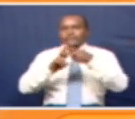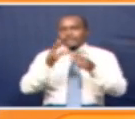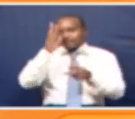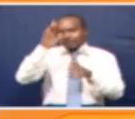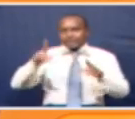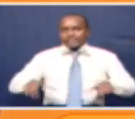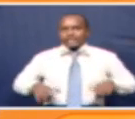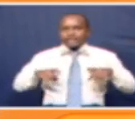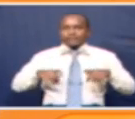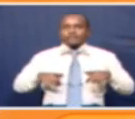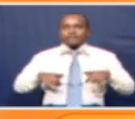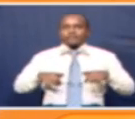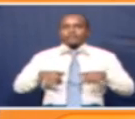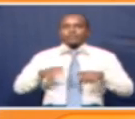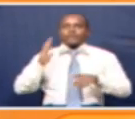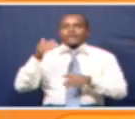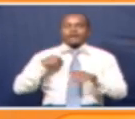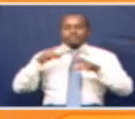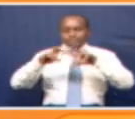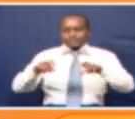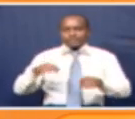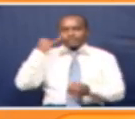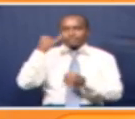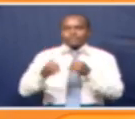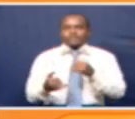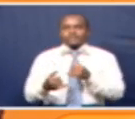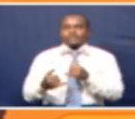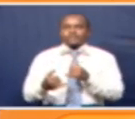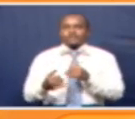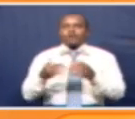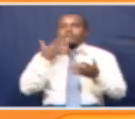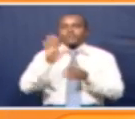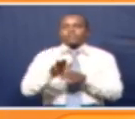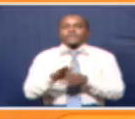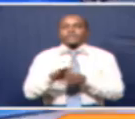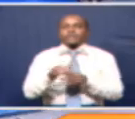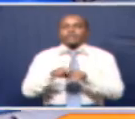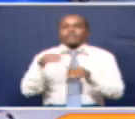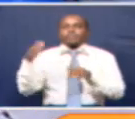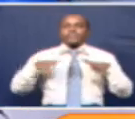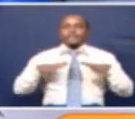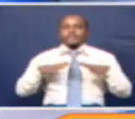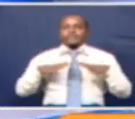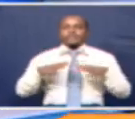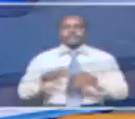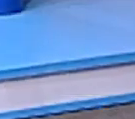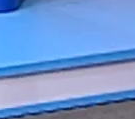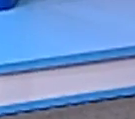SundayLive. We'll have a look at the final look at your feedback after this break.